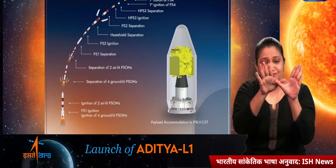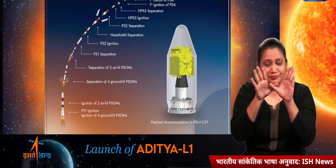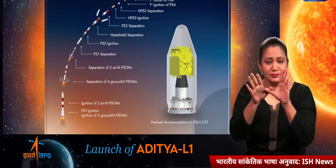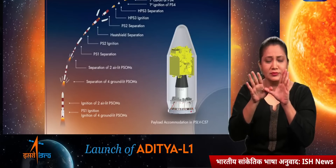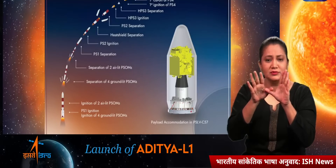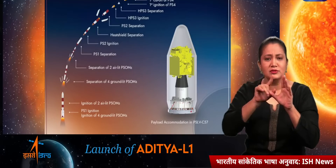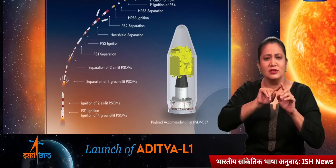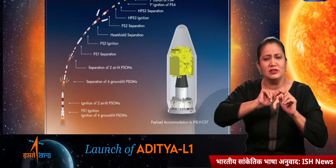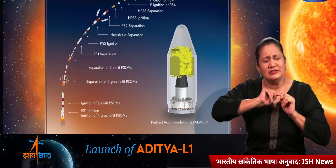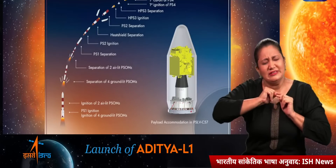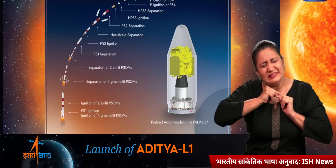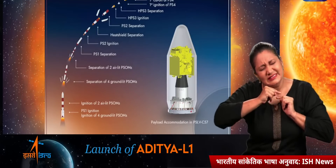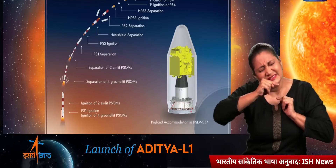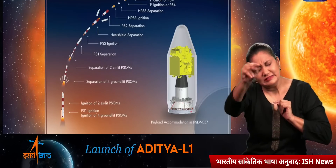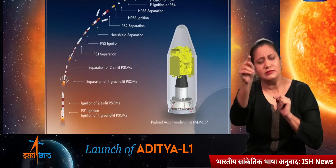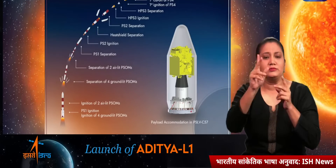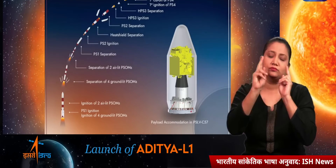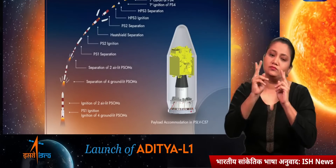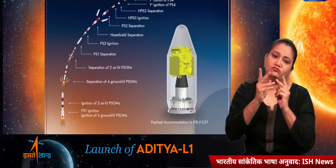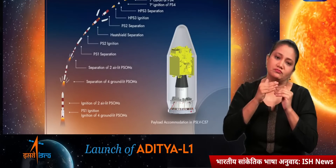a long time thereafter.